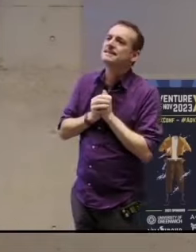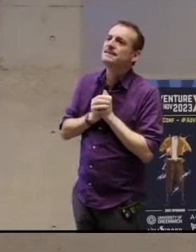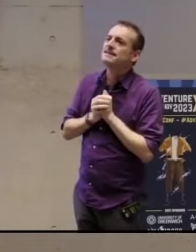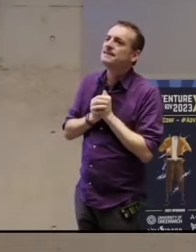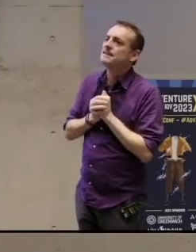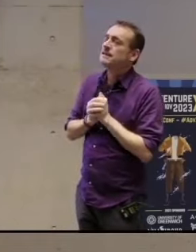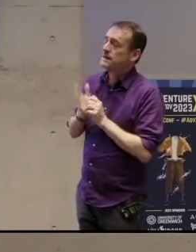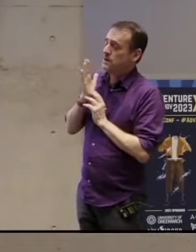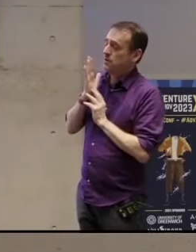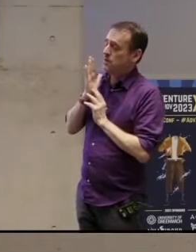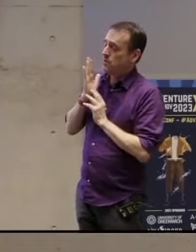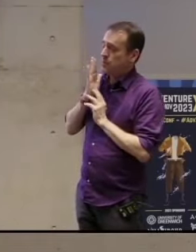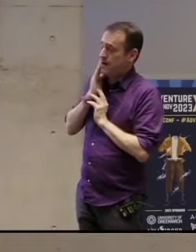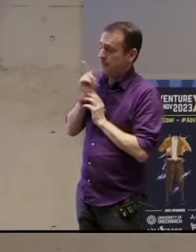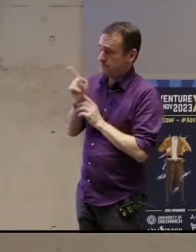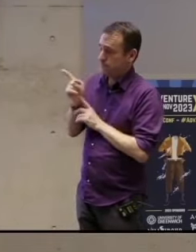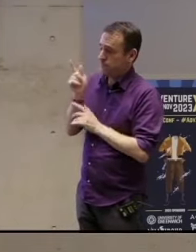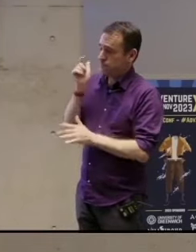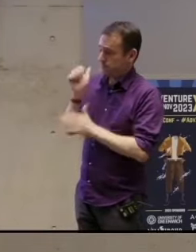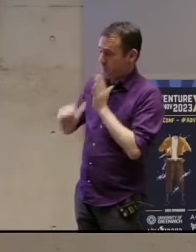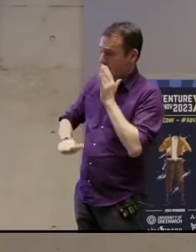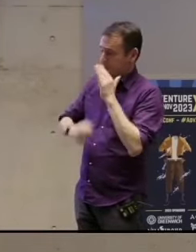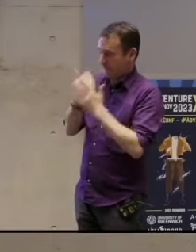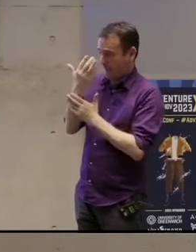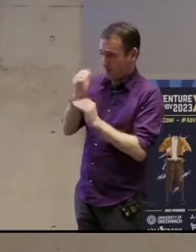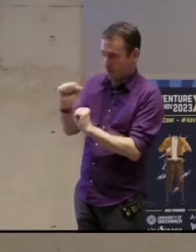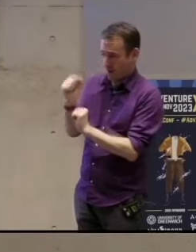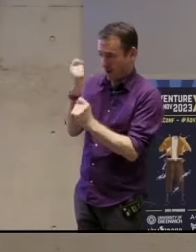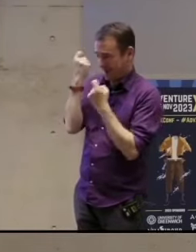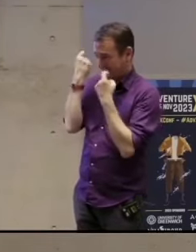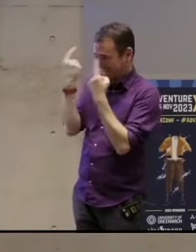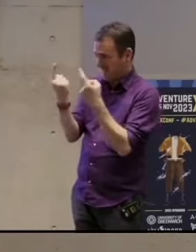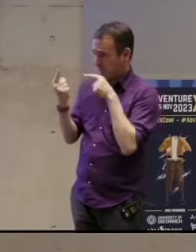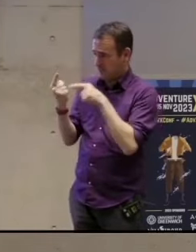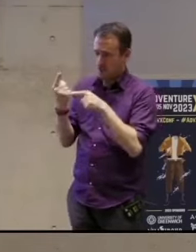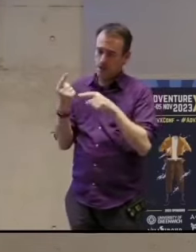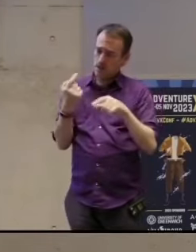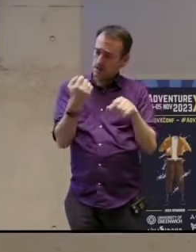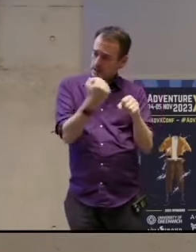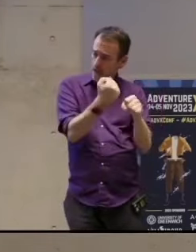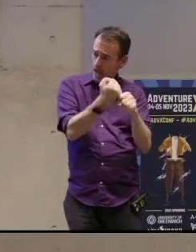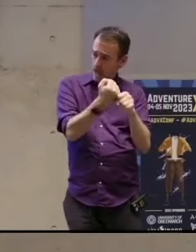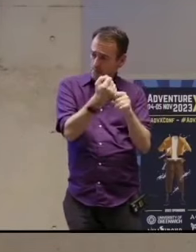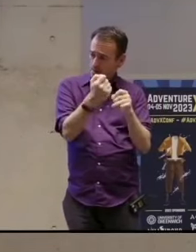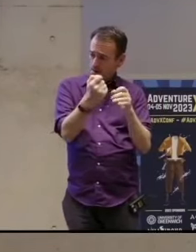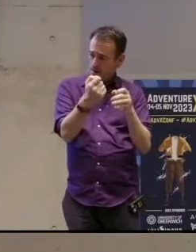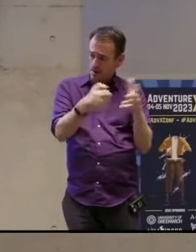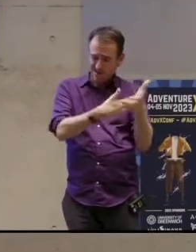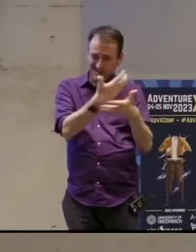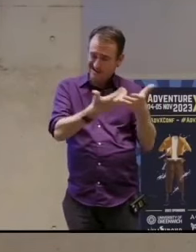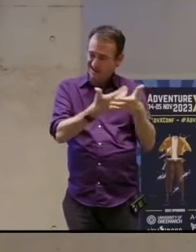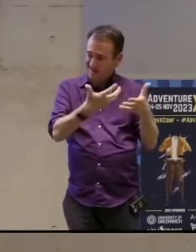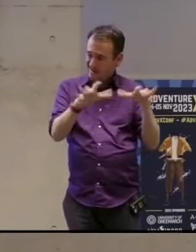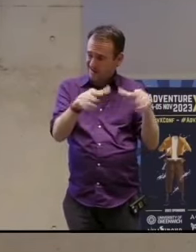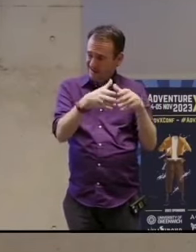When starting developing your idea in a game jam, could you share